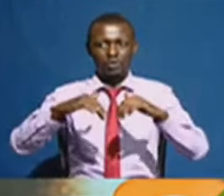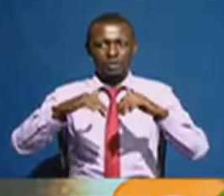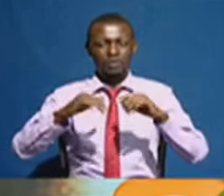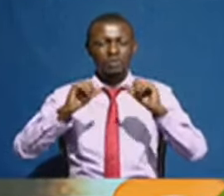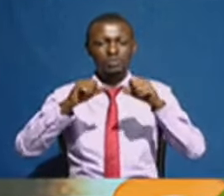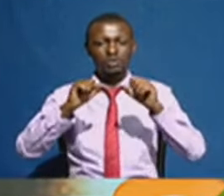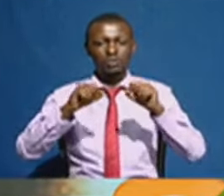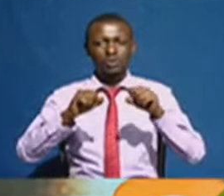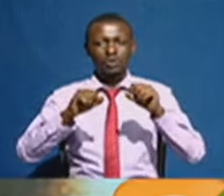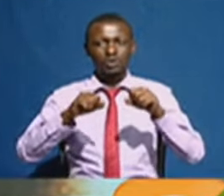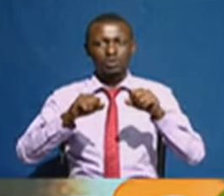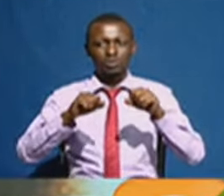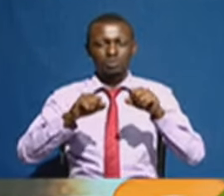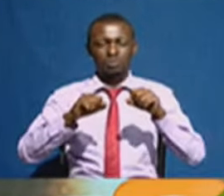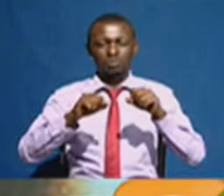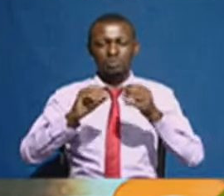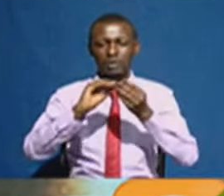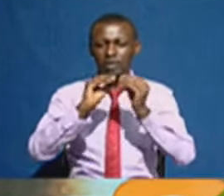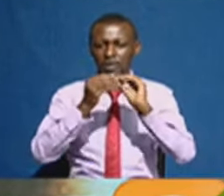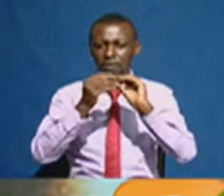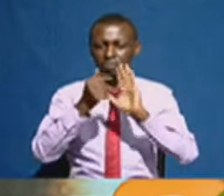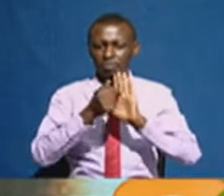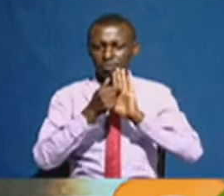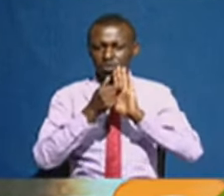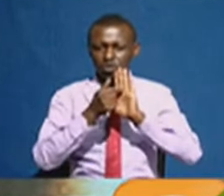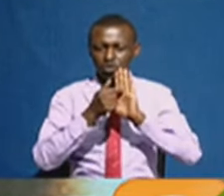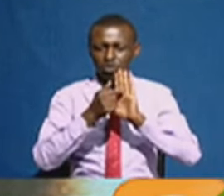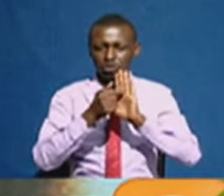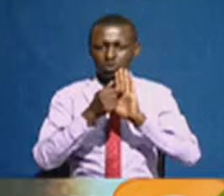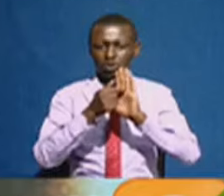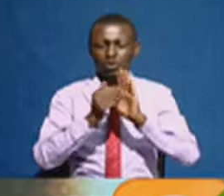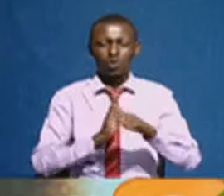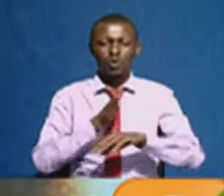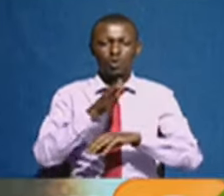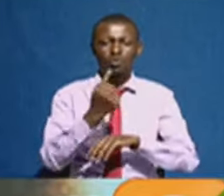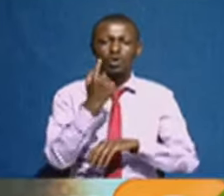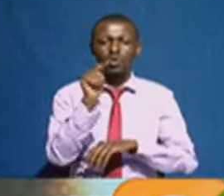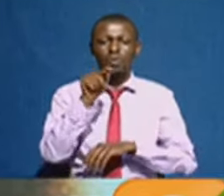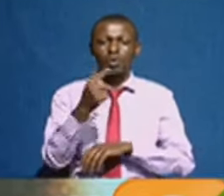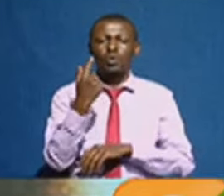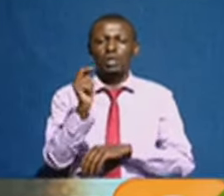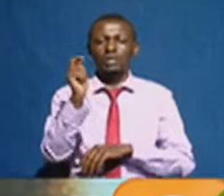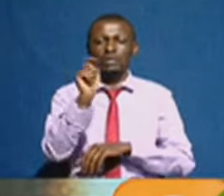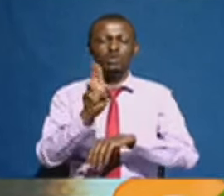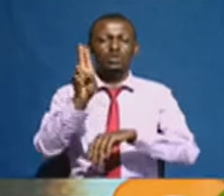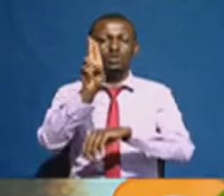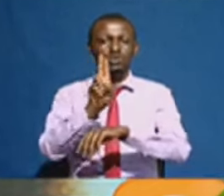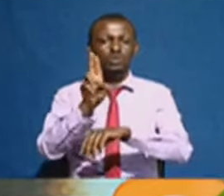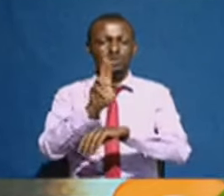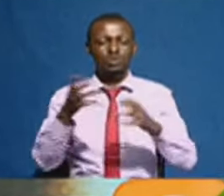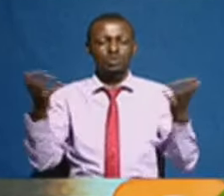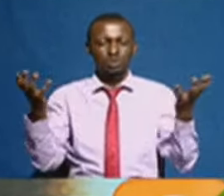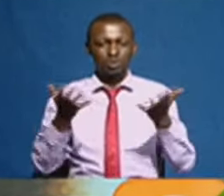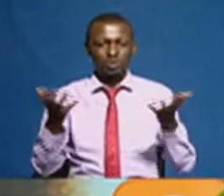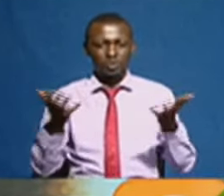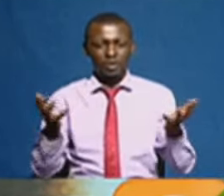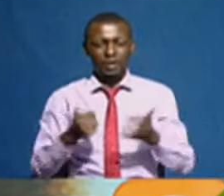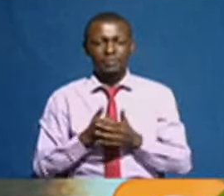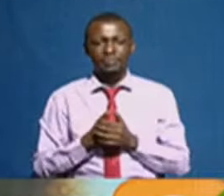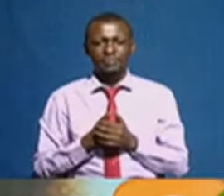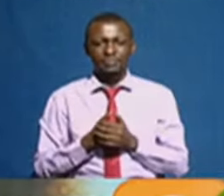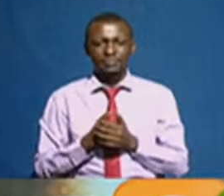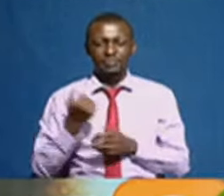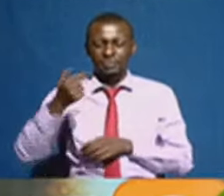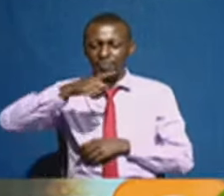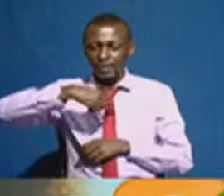to statistical presentations on where the more than 1.1 trillion shillings goes. For the rest of us, I guess,